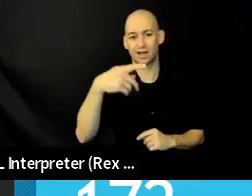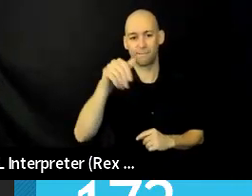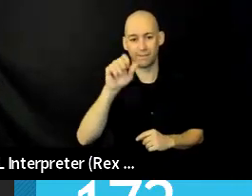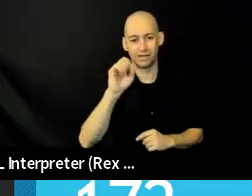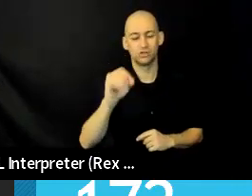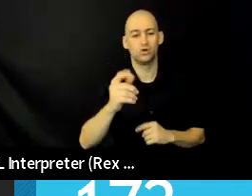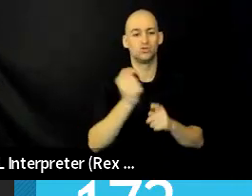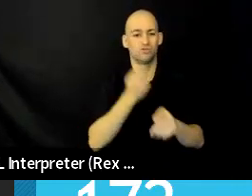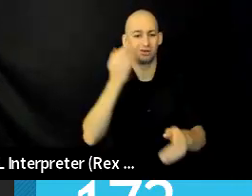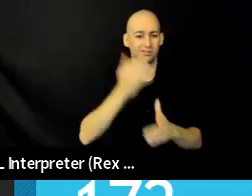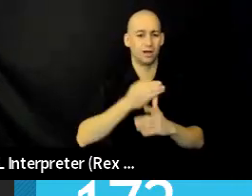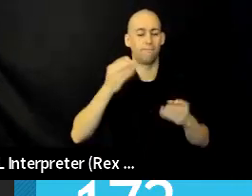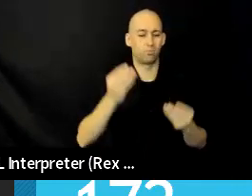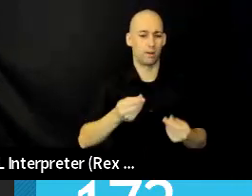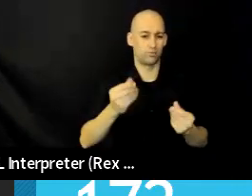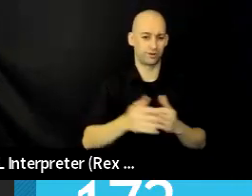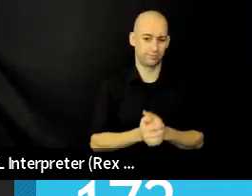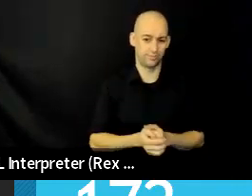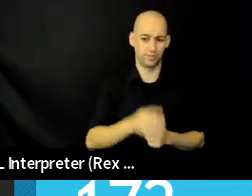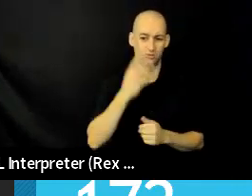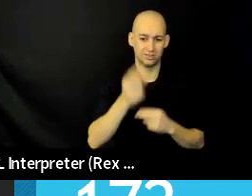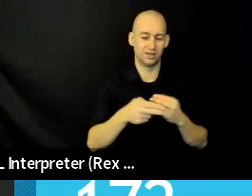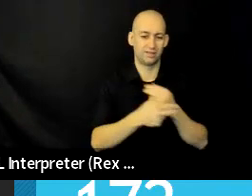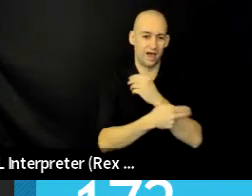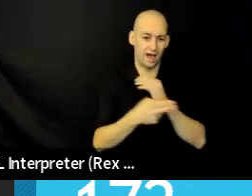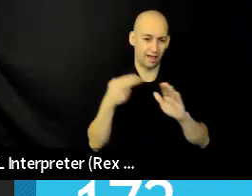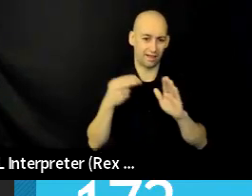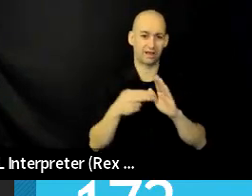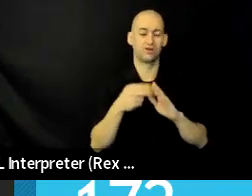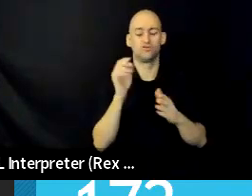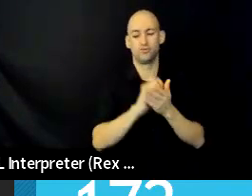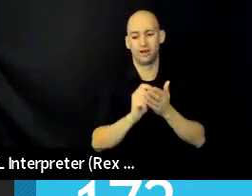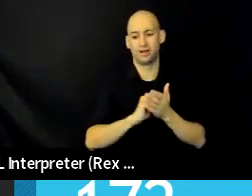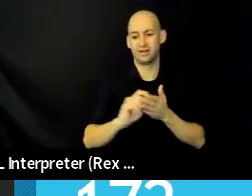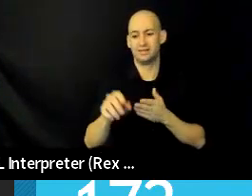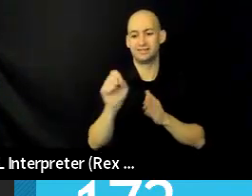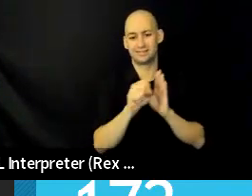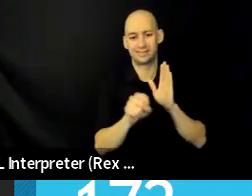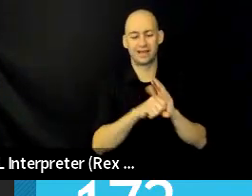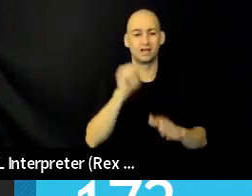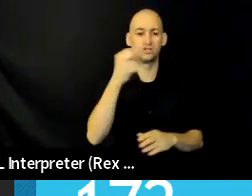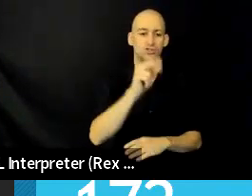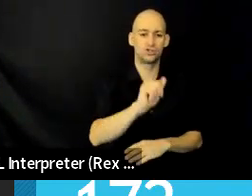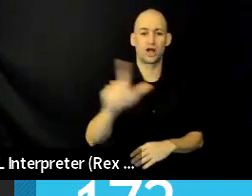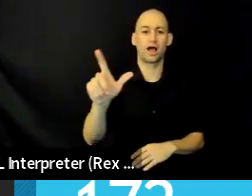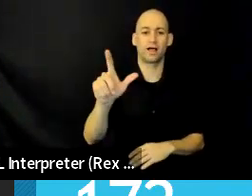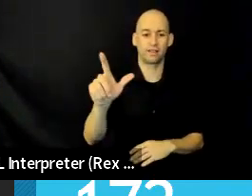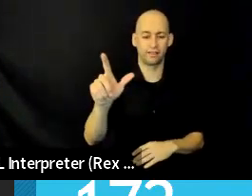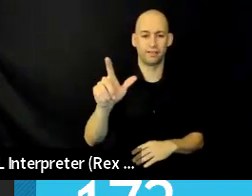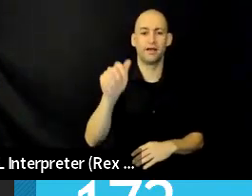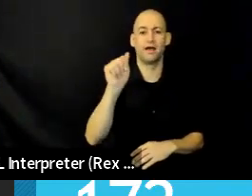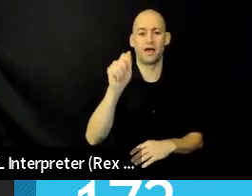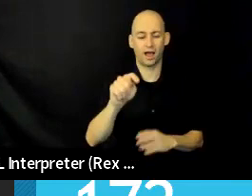You see in the highlighted writing here, the state shall, in construction of the freeway and at state's